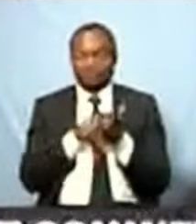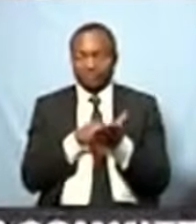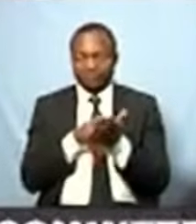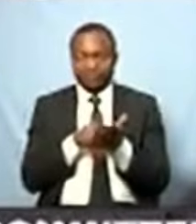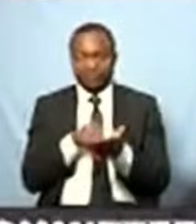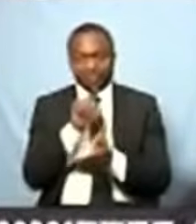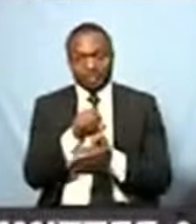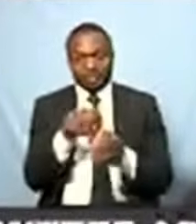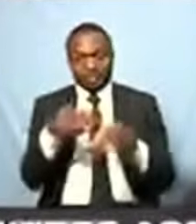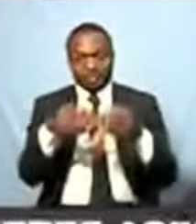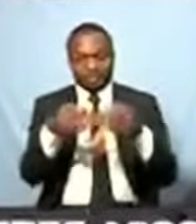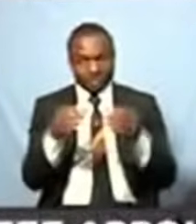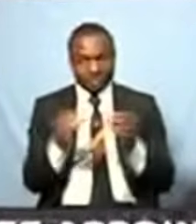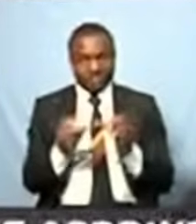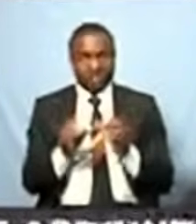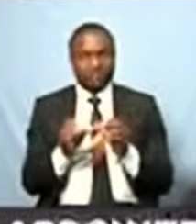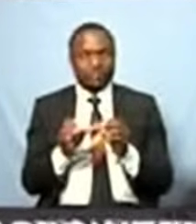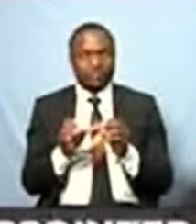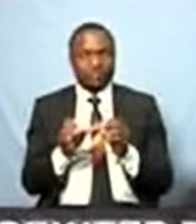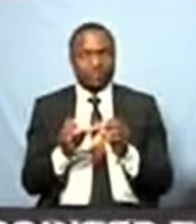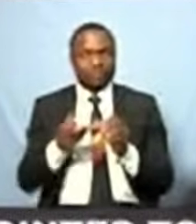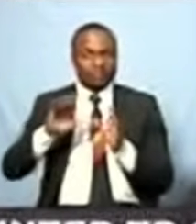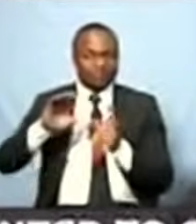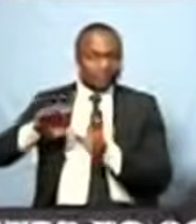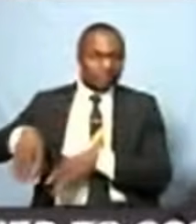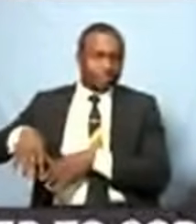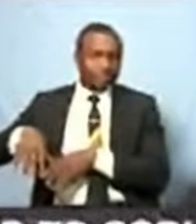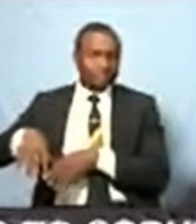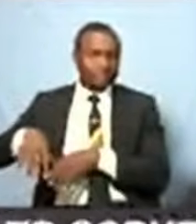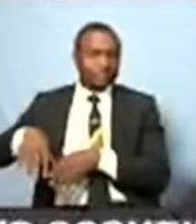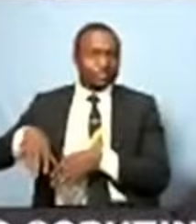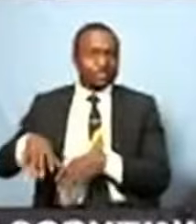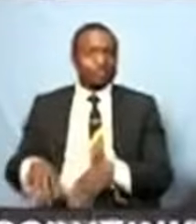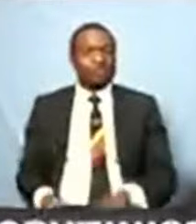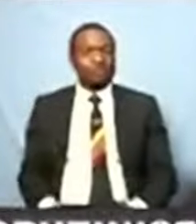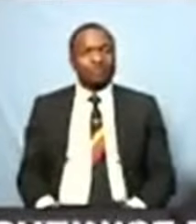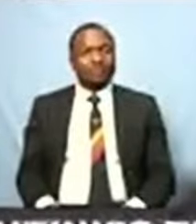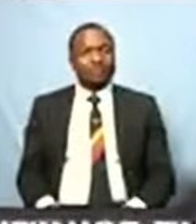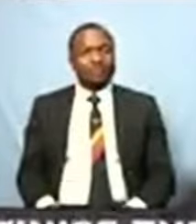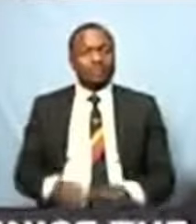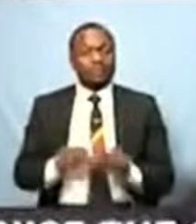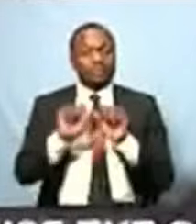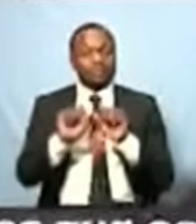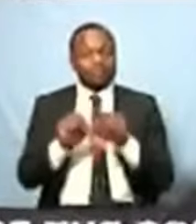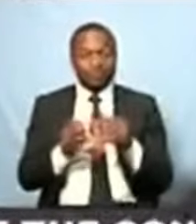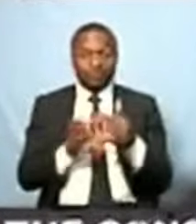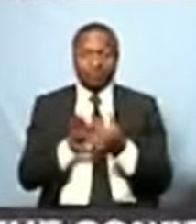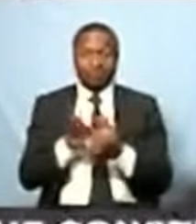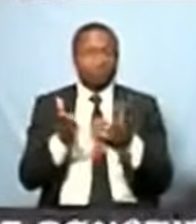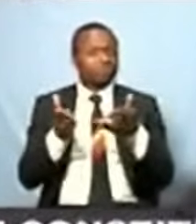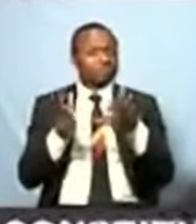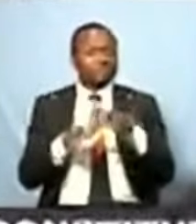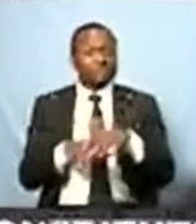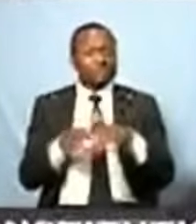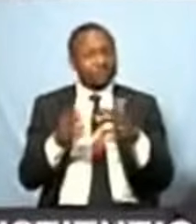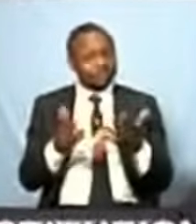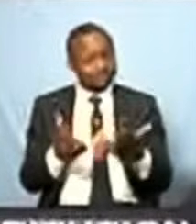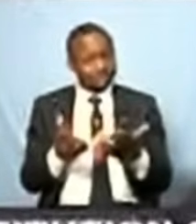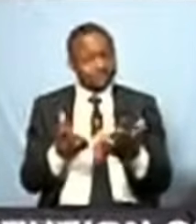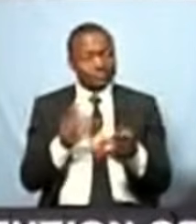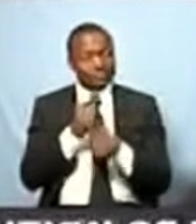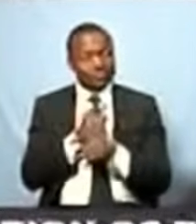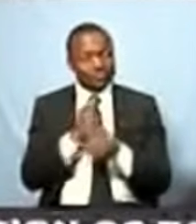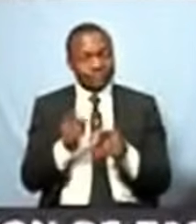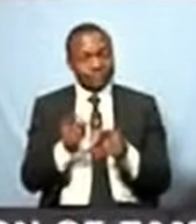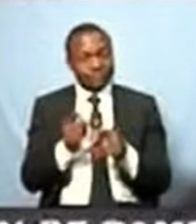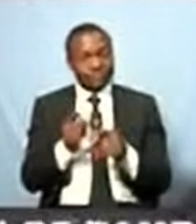that constituency vacates for whatever reason, could be through death or whatever, then you just